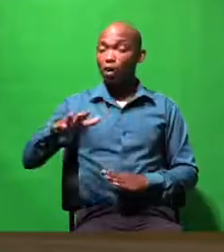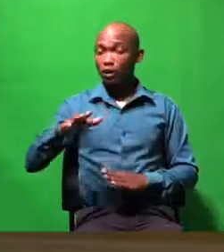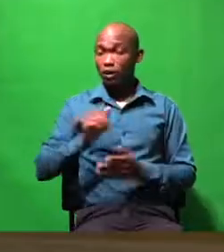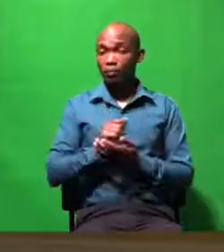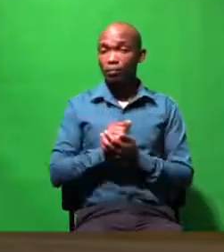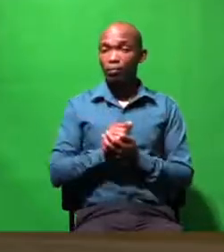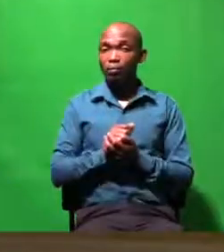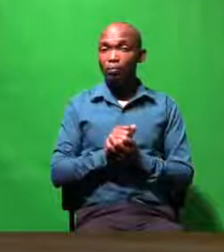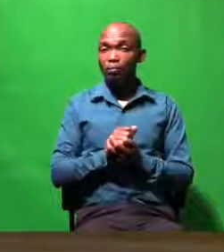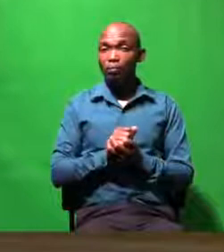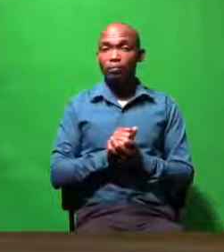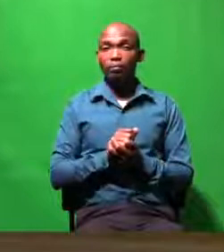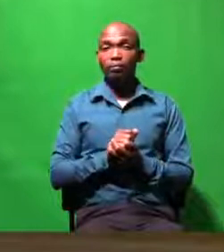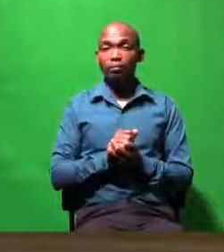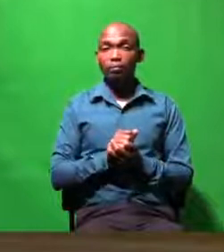water